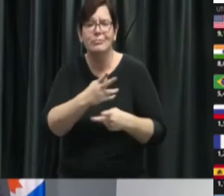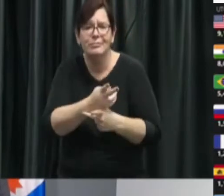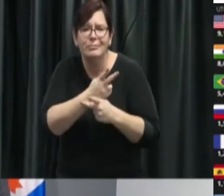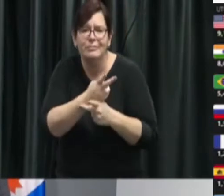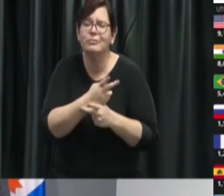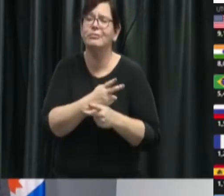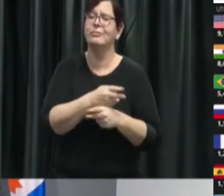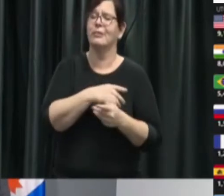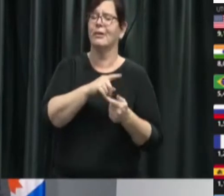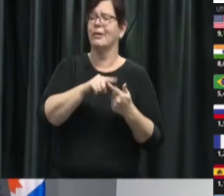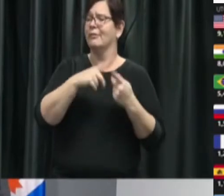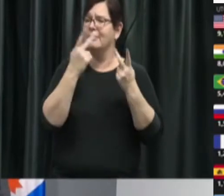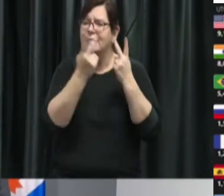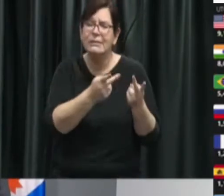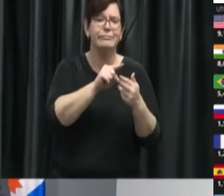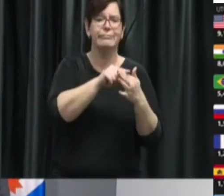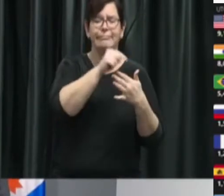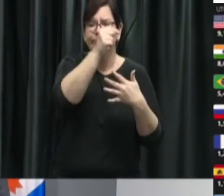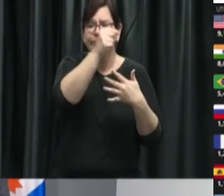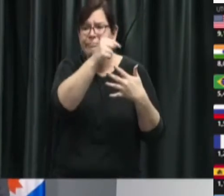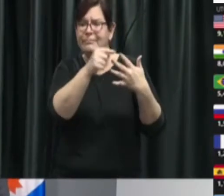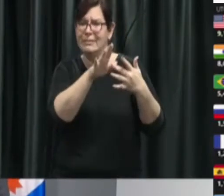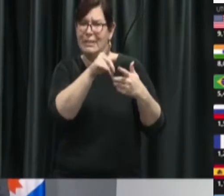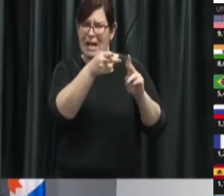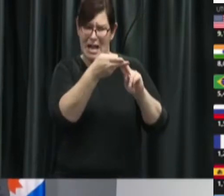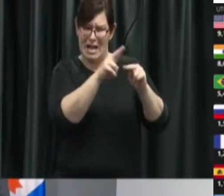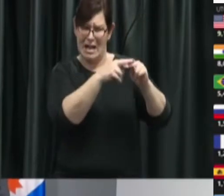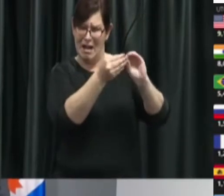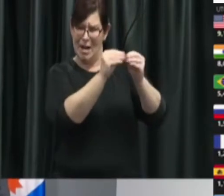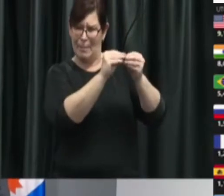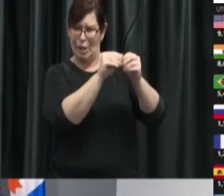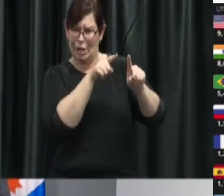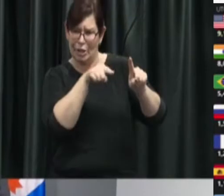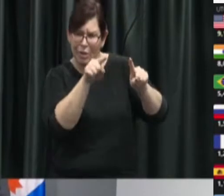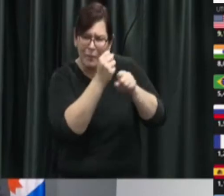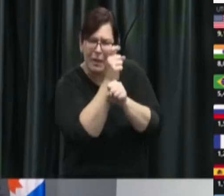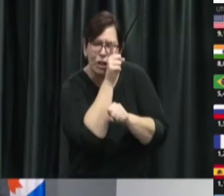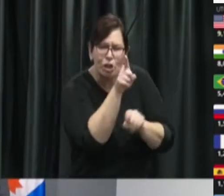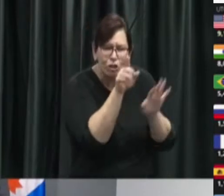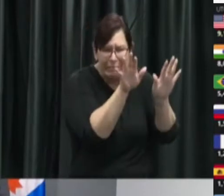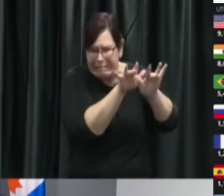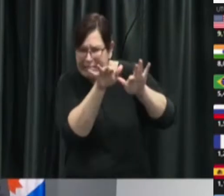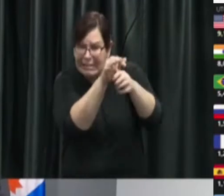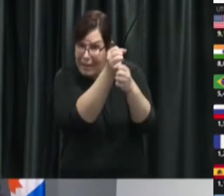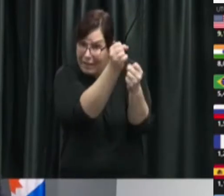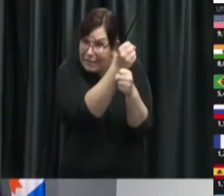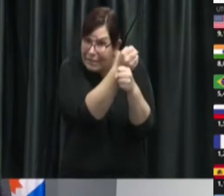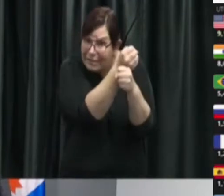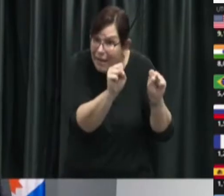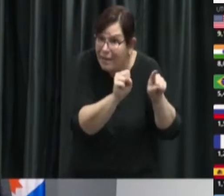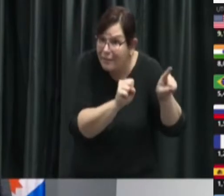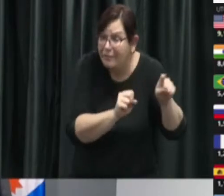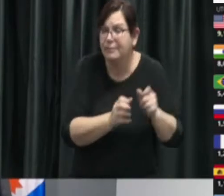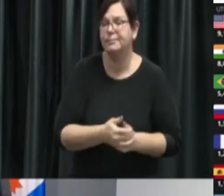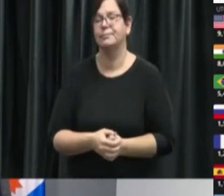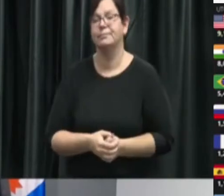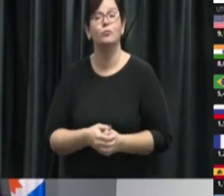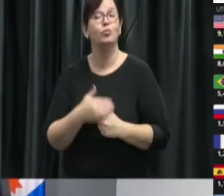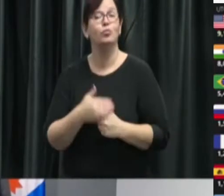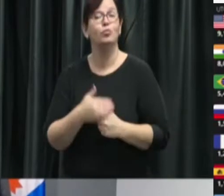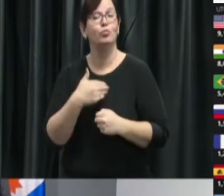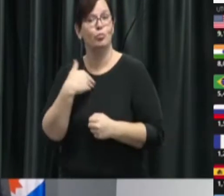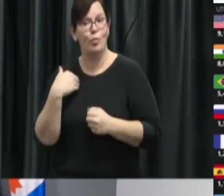hotspots, to support implementation of sound health and safety practices. Toronto Public Library Foundation continues to support the